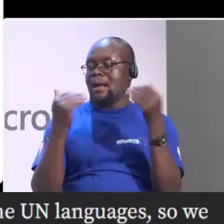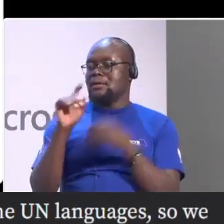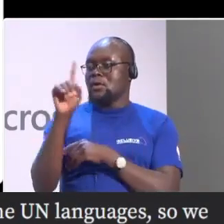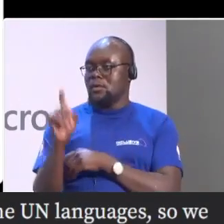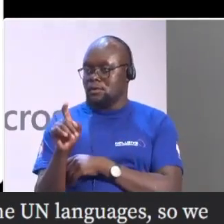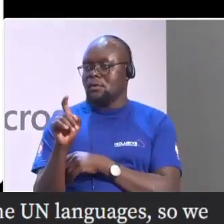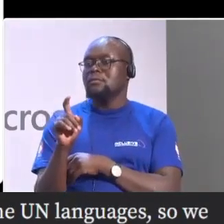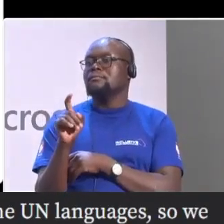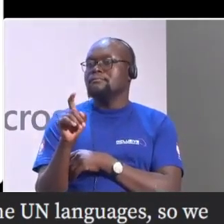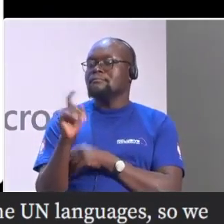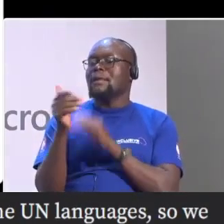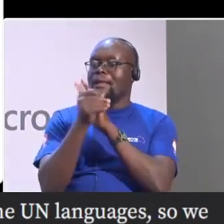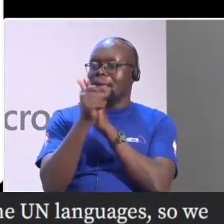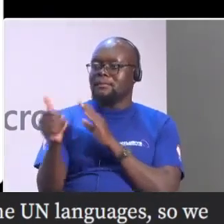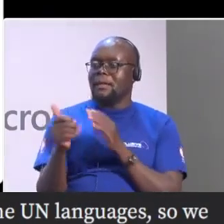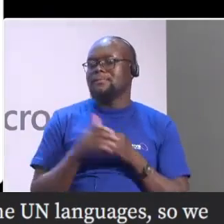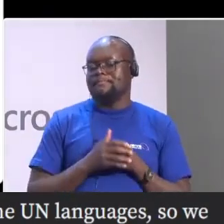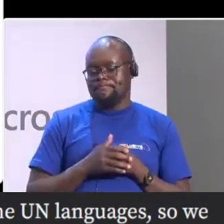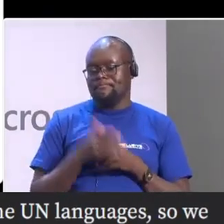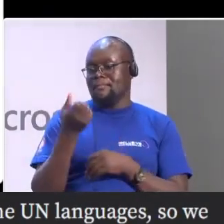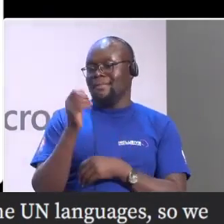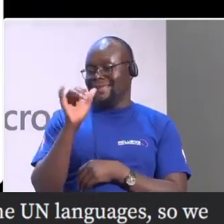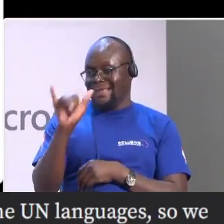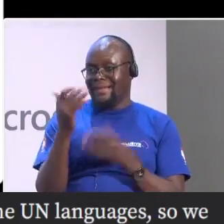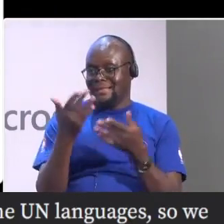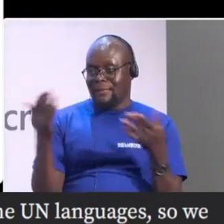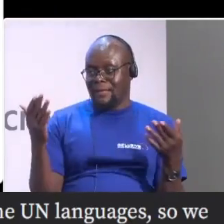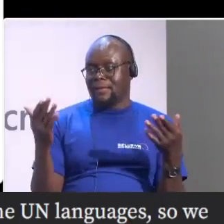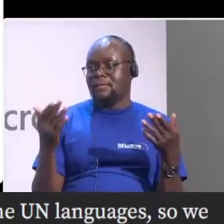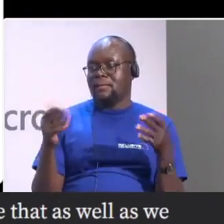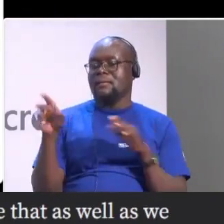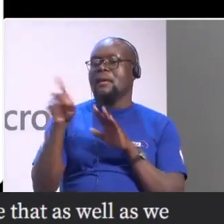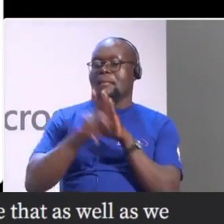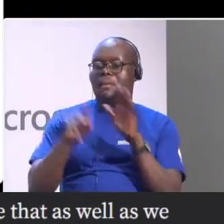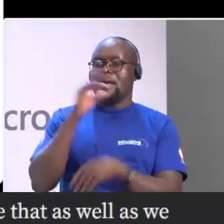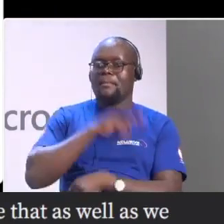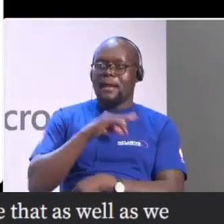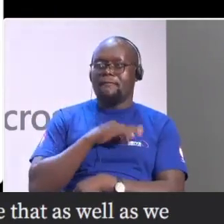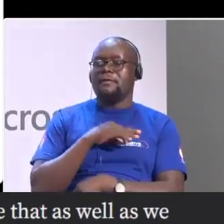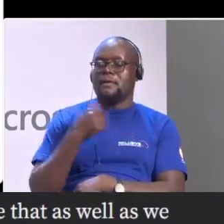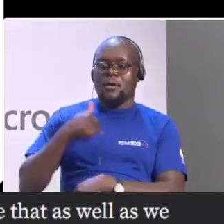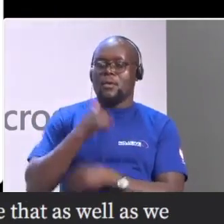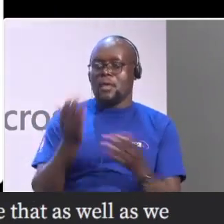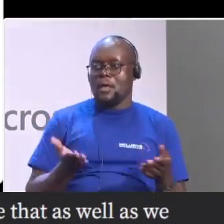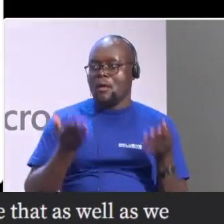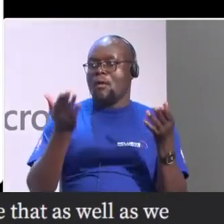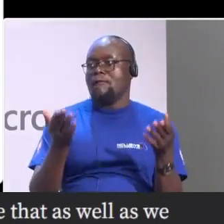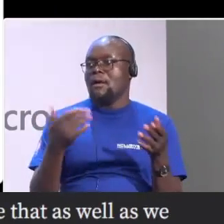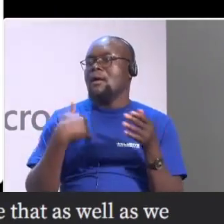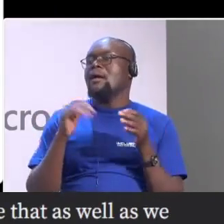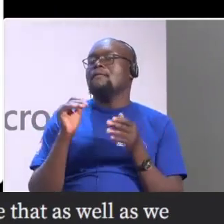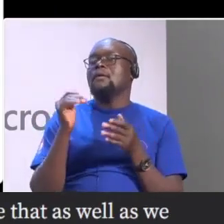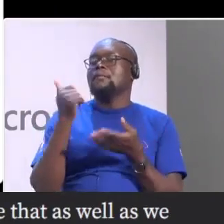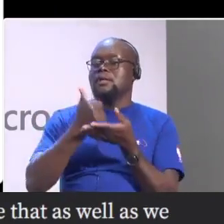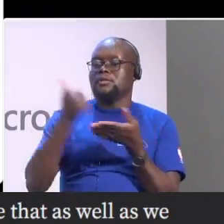away from subject matter experts or not. So that is some of the primary benefits that we offer. We have a newsletter that